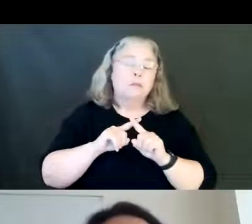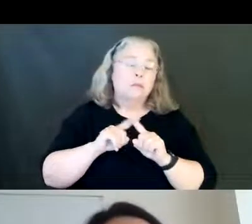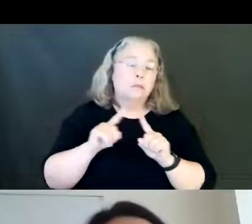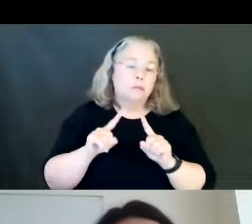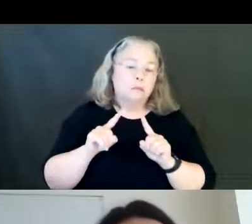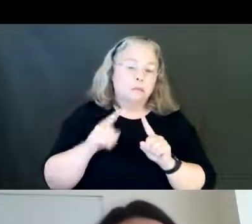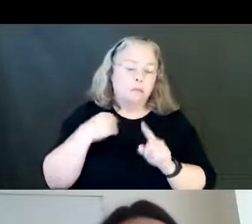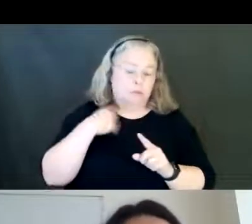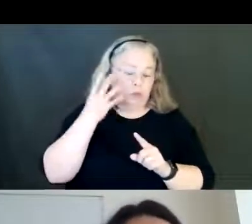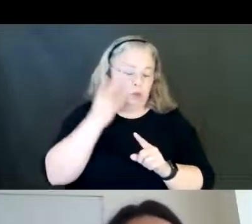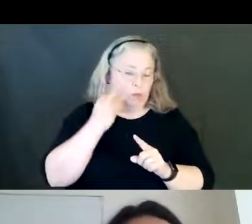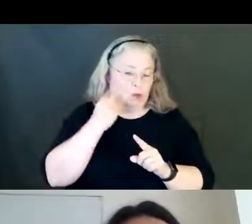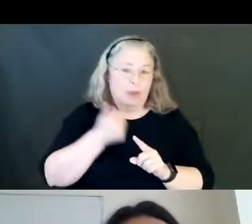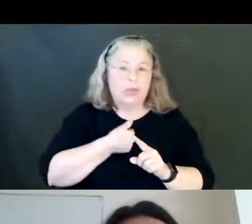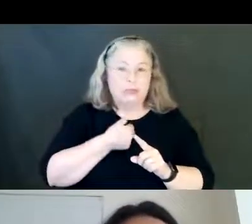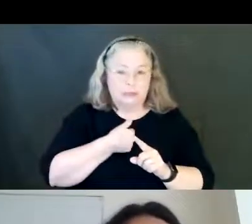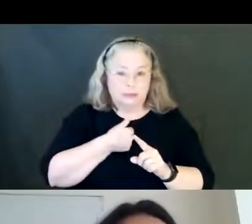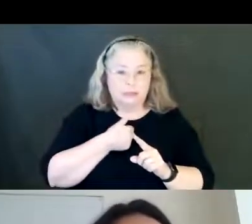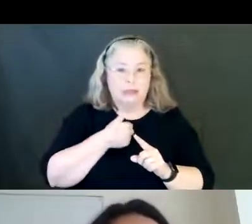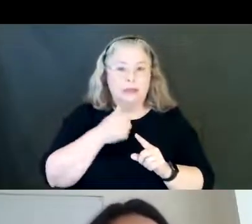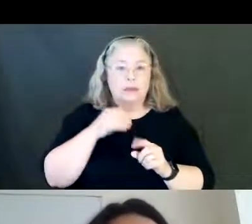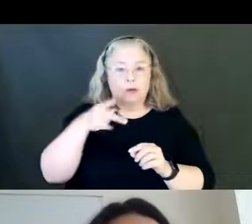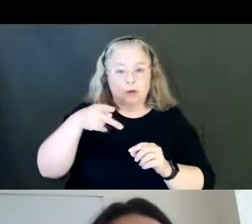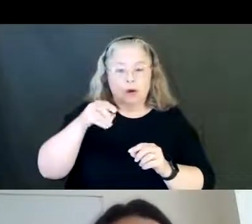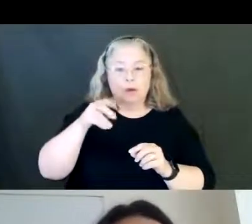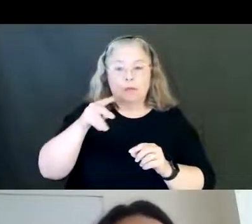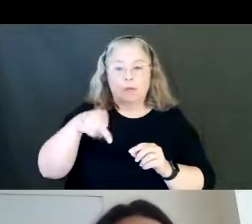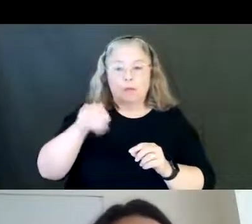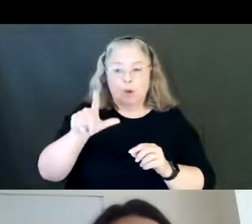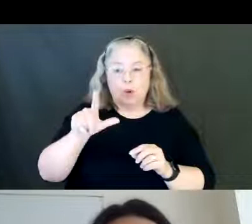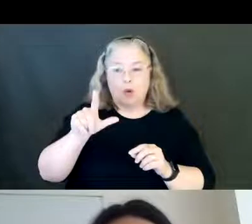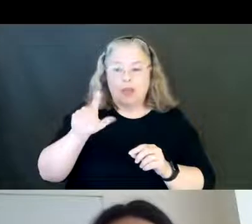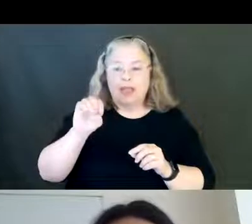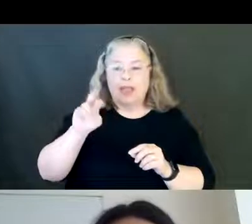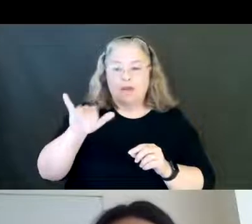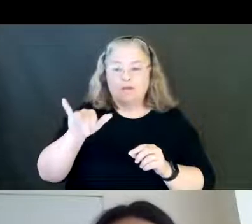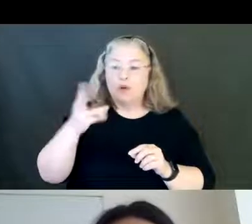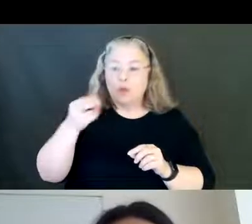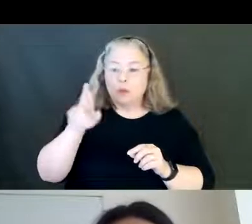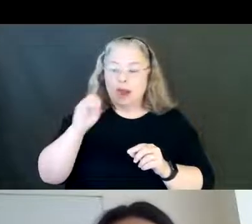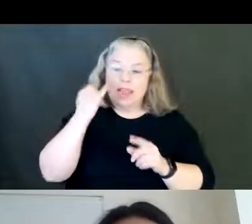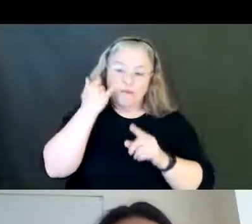I've experienced that myself and other Poll Everywhere. If you just refresh your page, typically it can help.